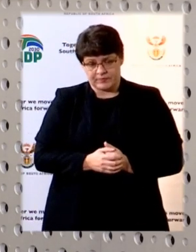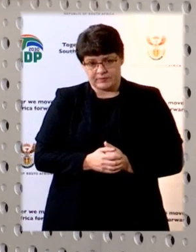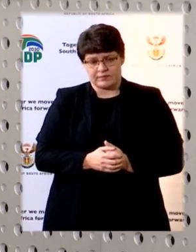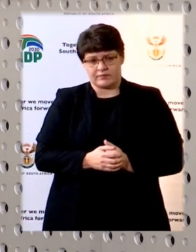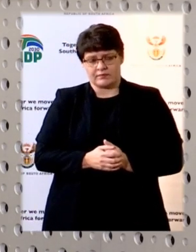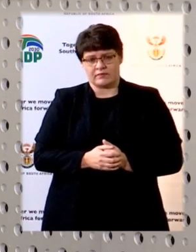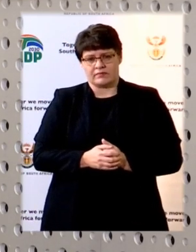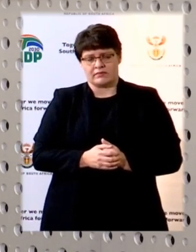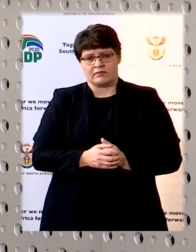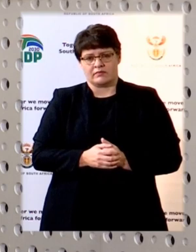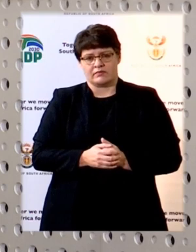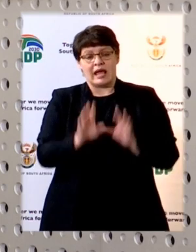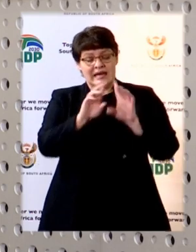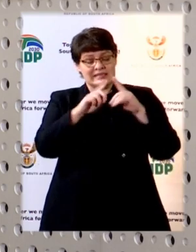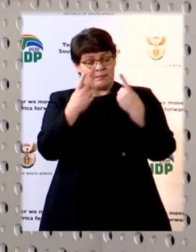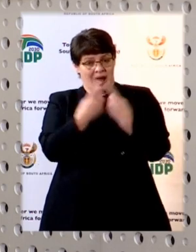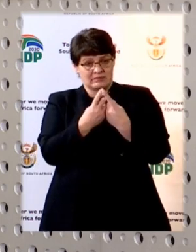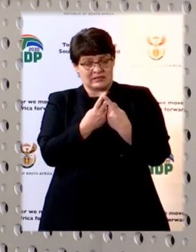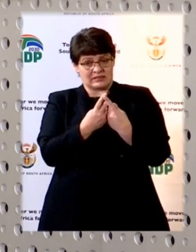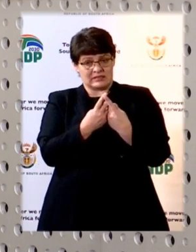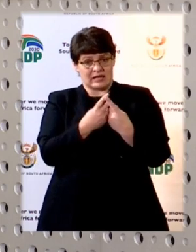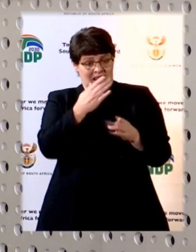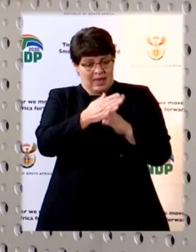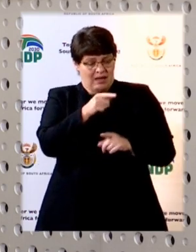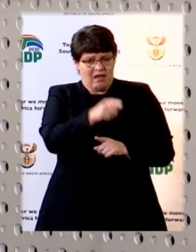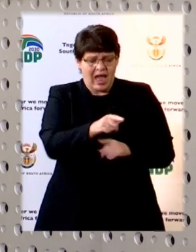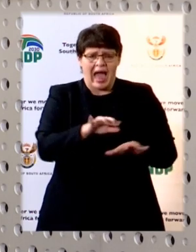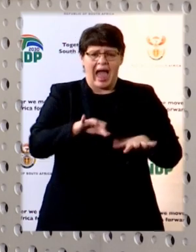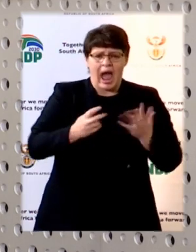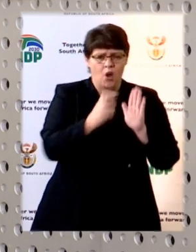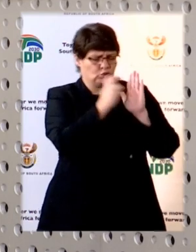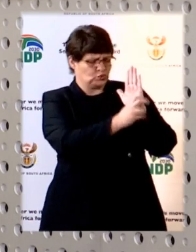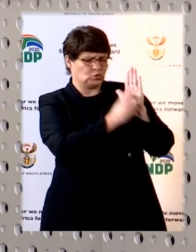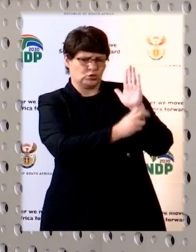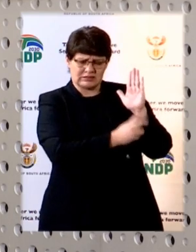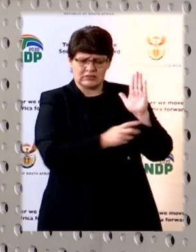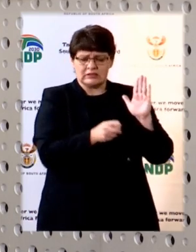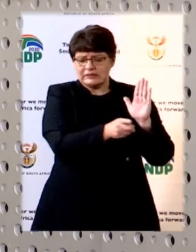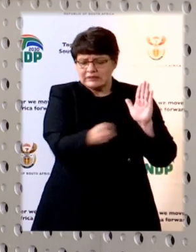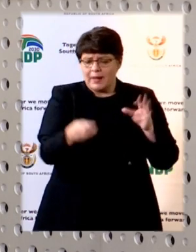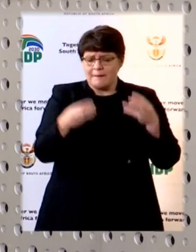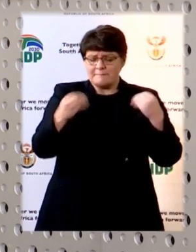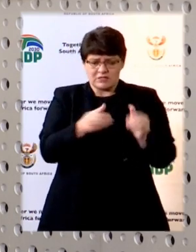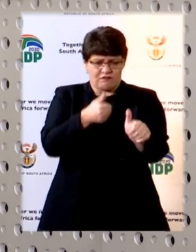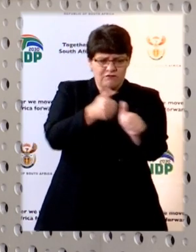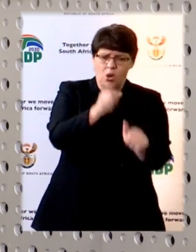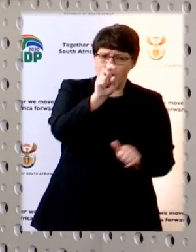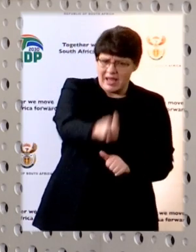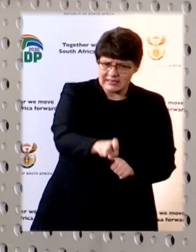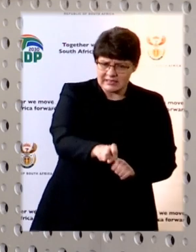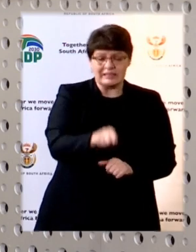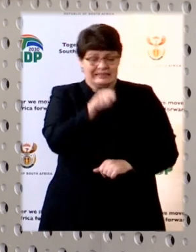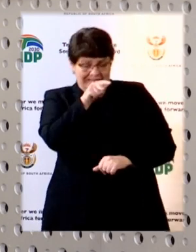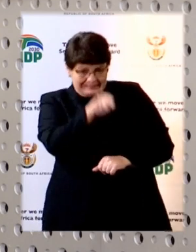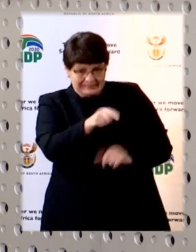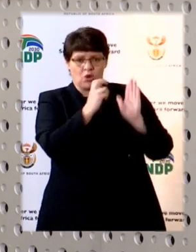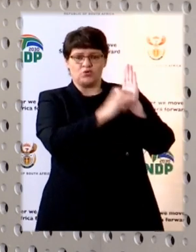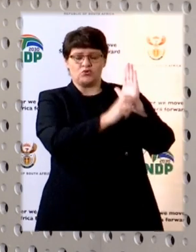Furthermore, in terms of the department's work on guidelines to assist South African business, the guidelines will